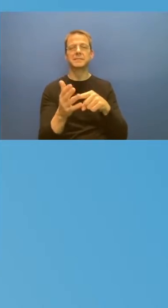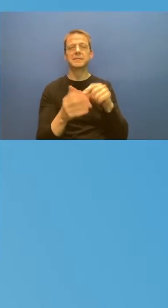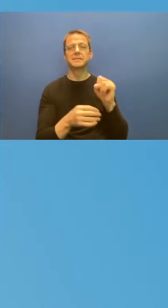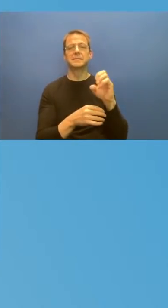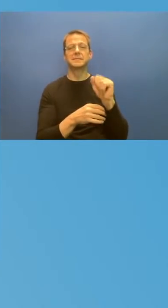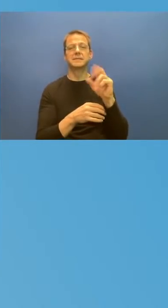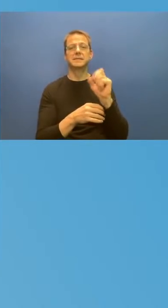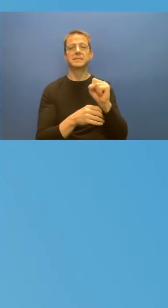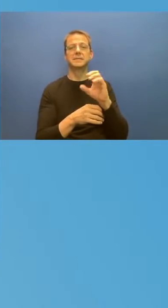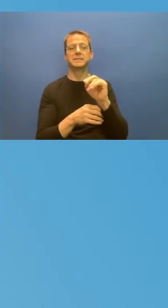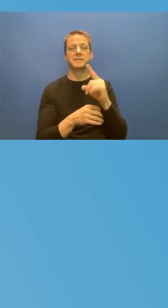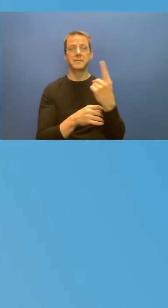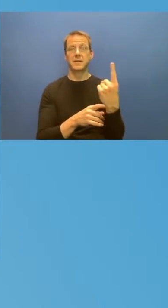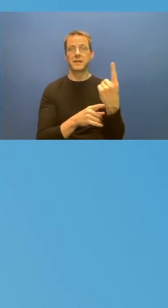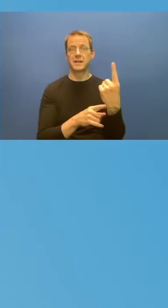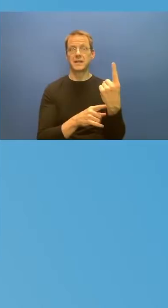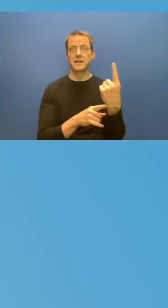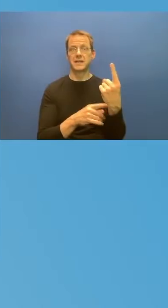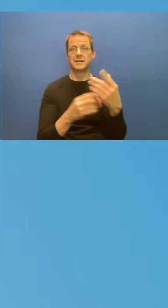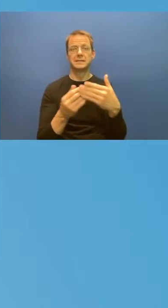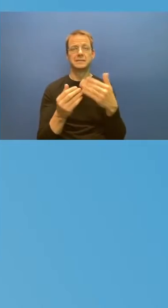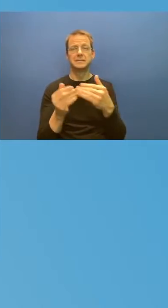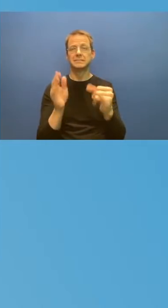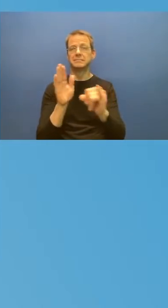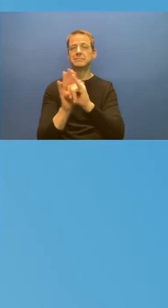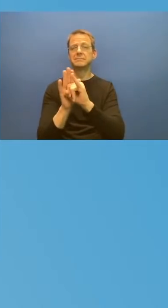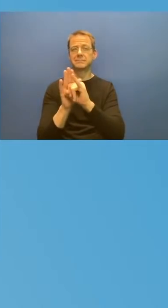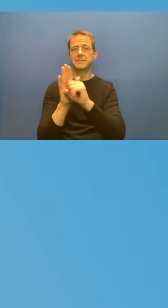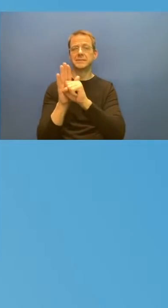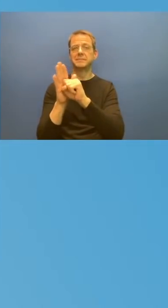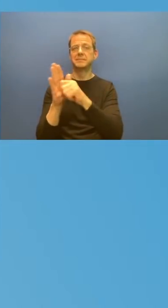control? So kind of a two-part question.